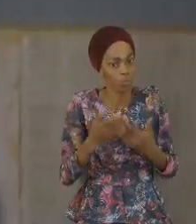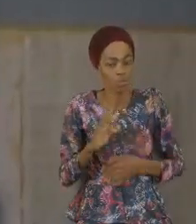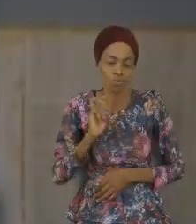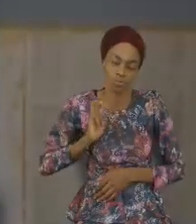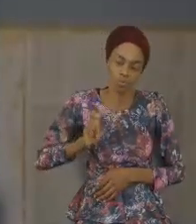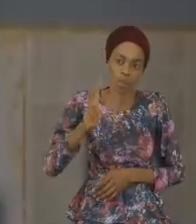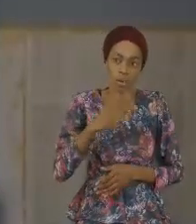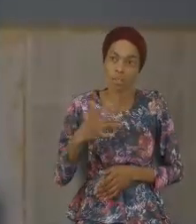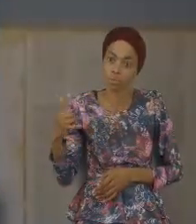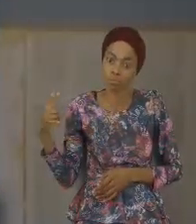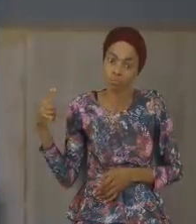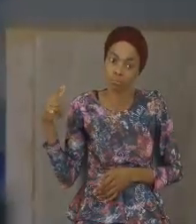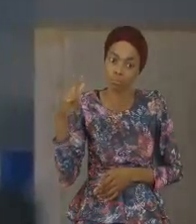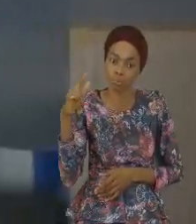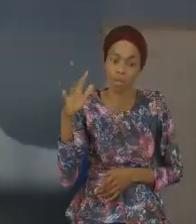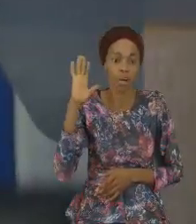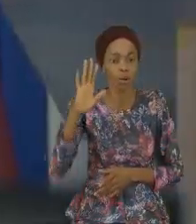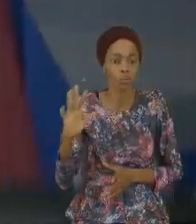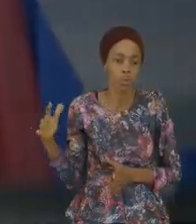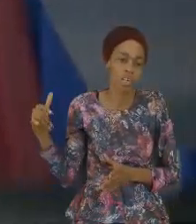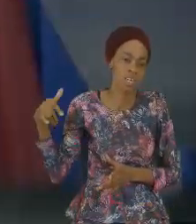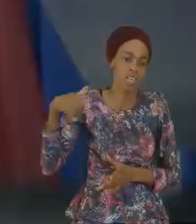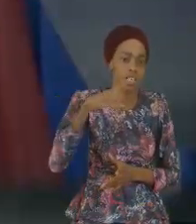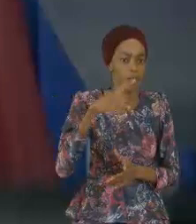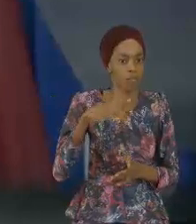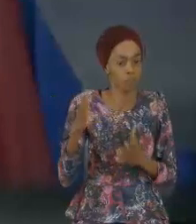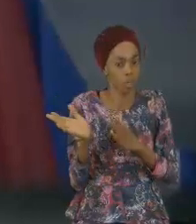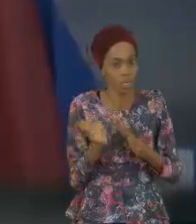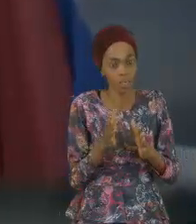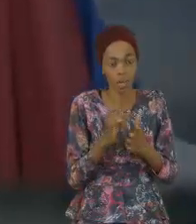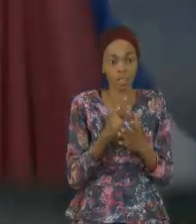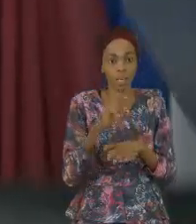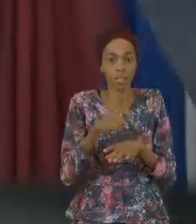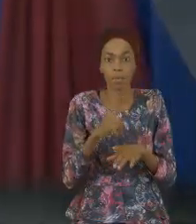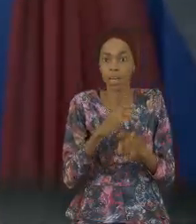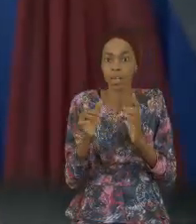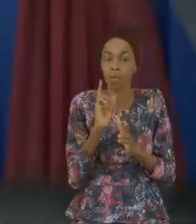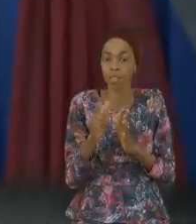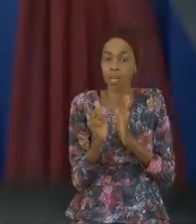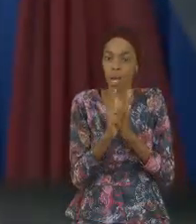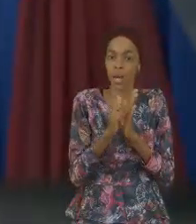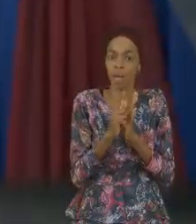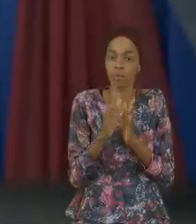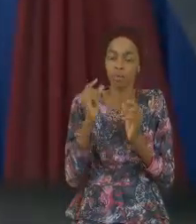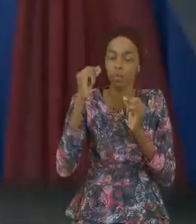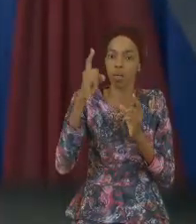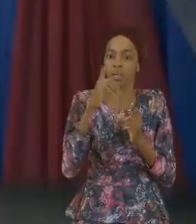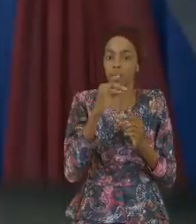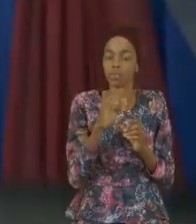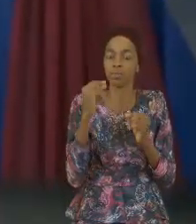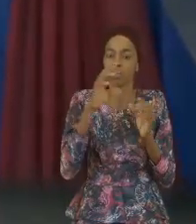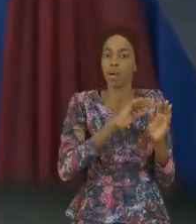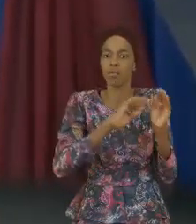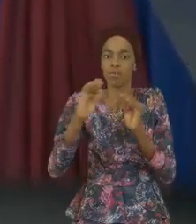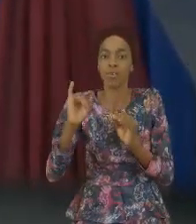to leave at this particular time, and that alarm is to move you, wake you up, and move you on. I pray there'll be